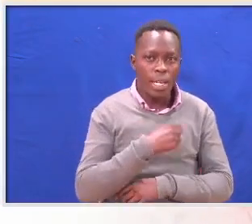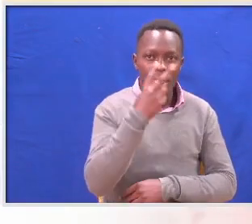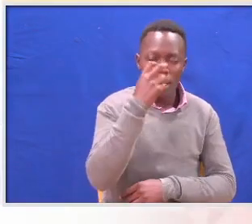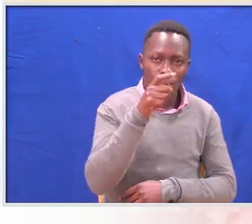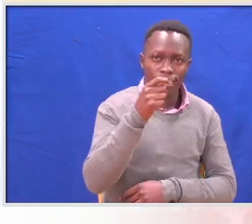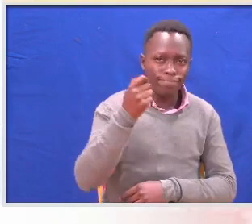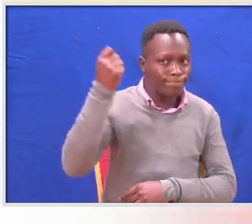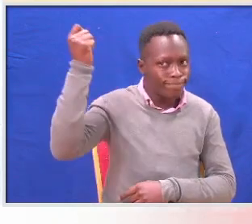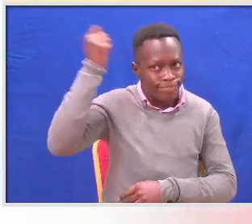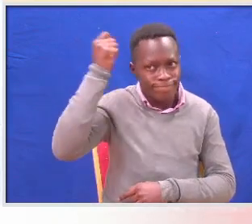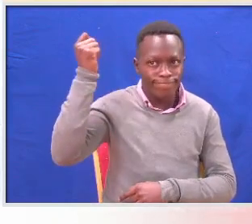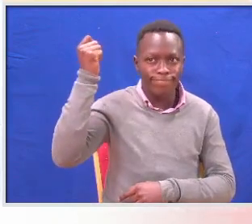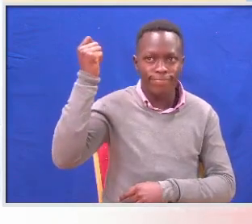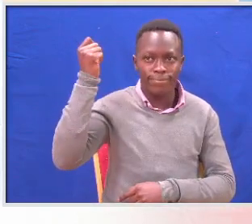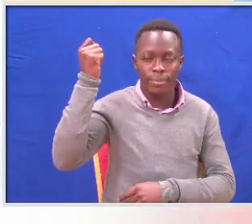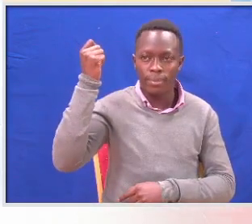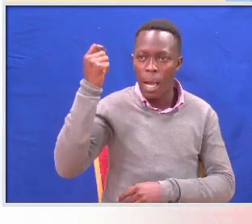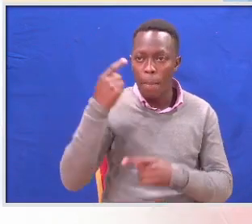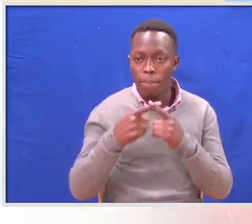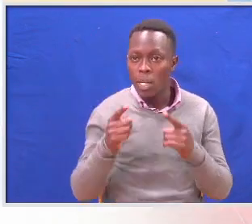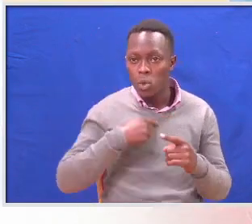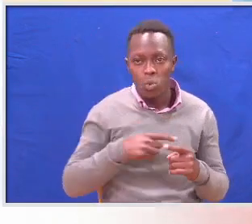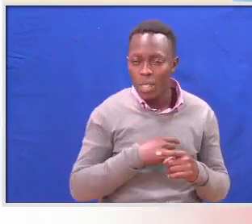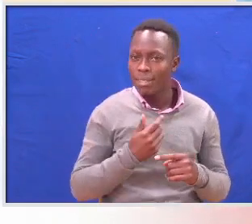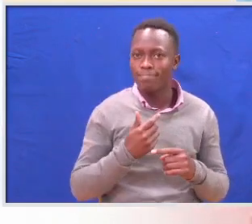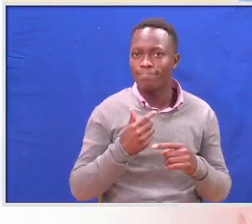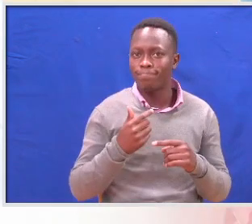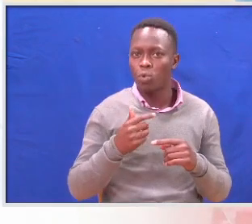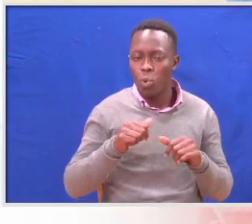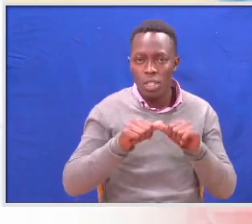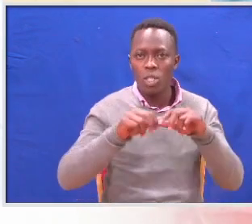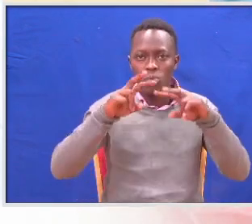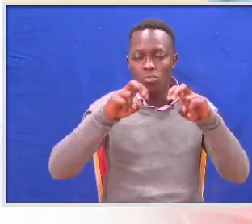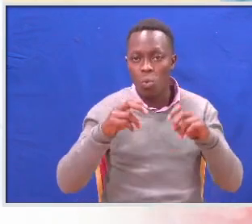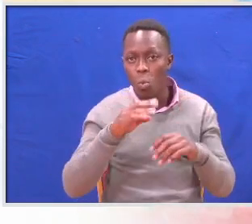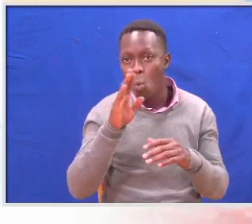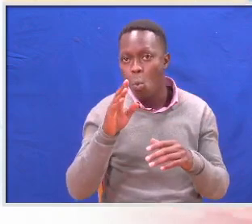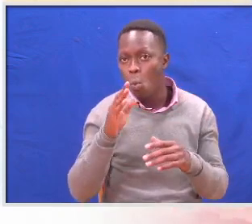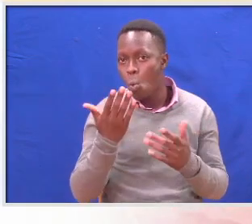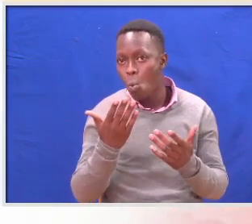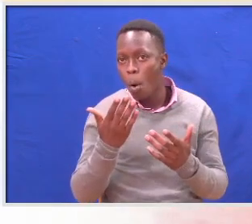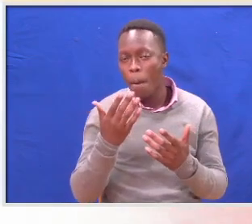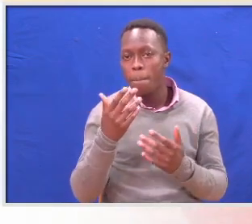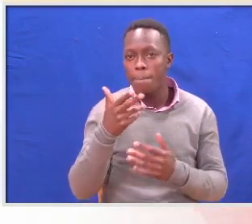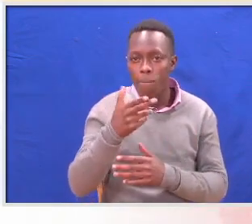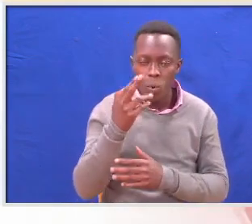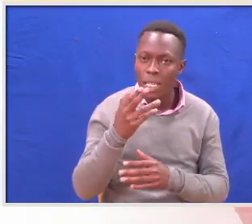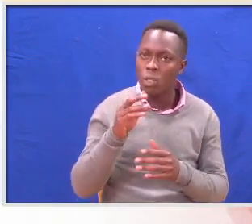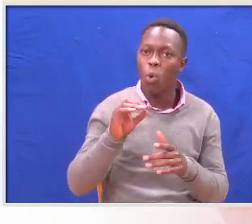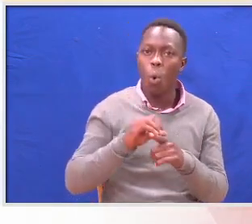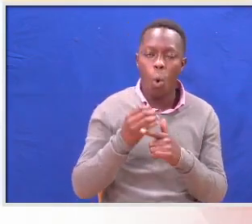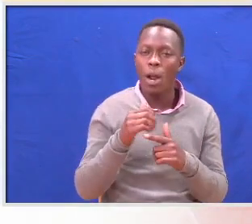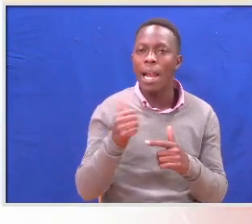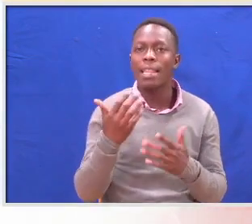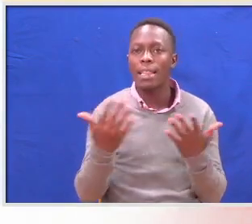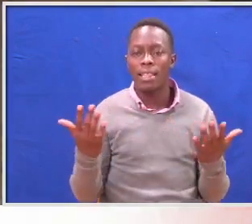head, but we are yet to identify whether it's a blunt object or a bullet. So it's yet